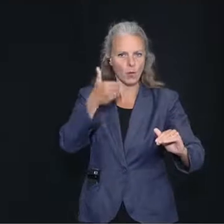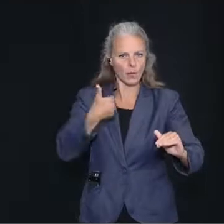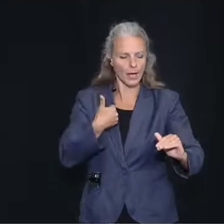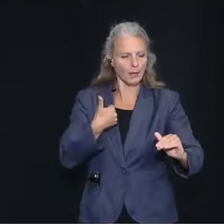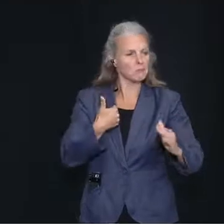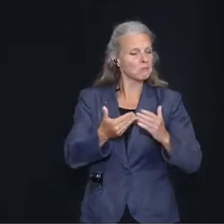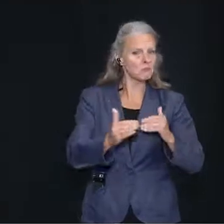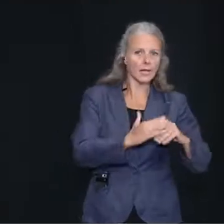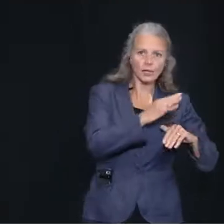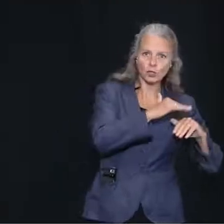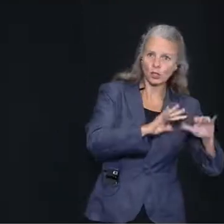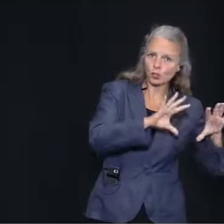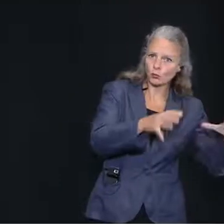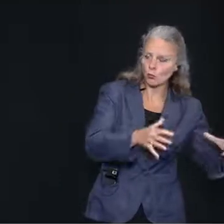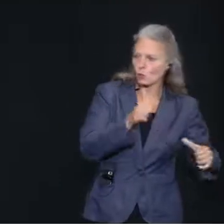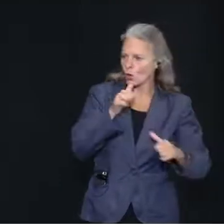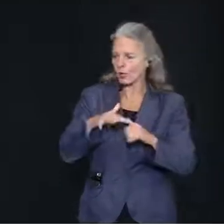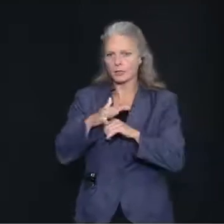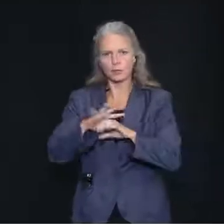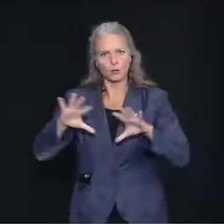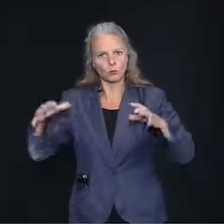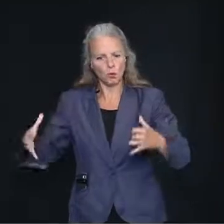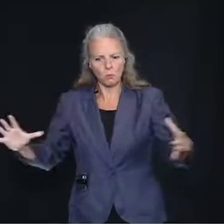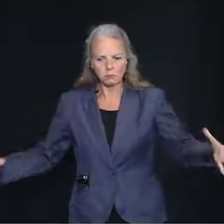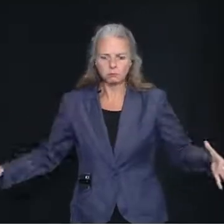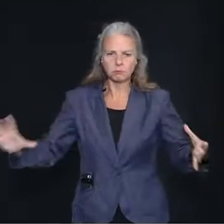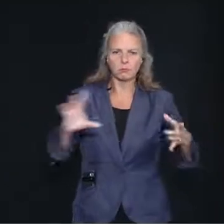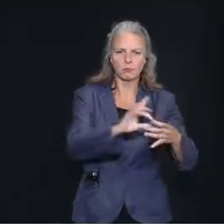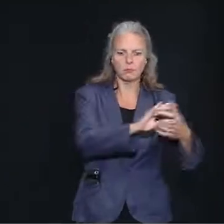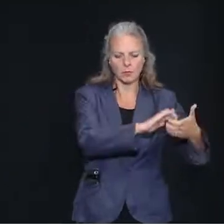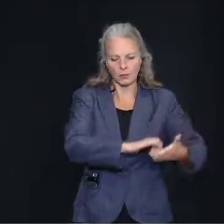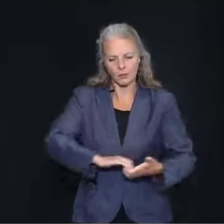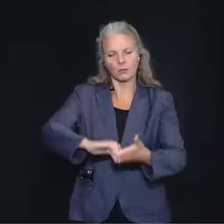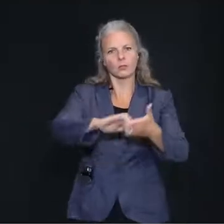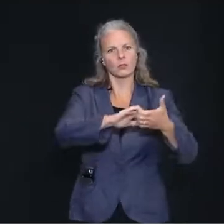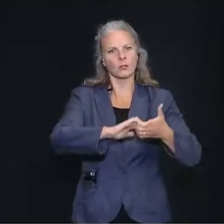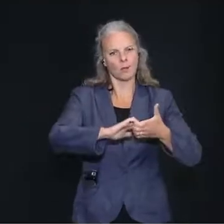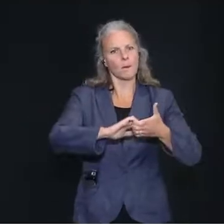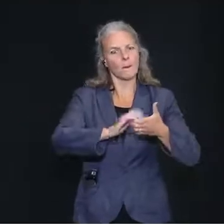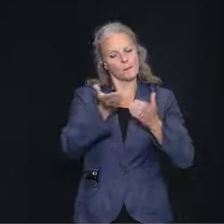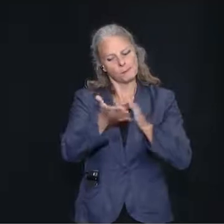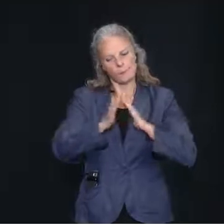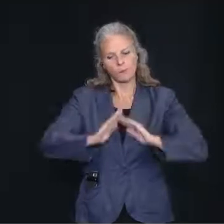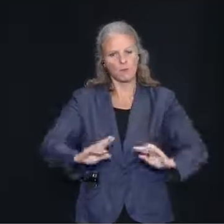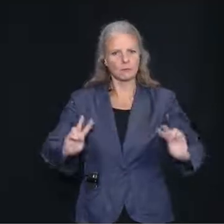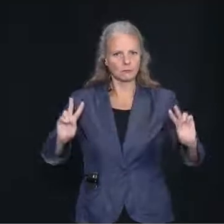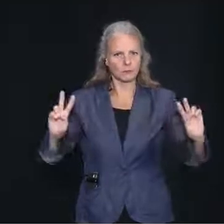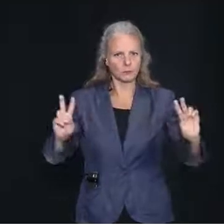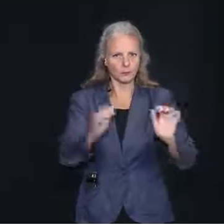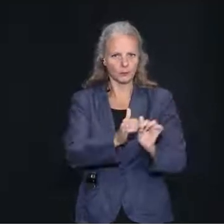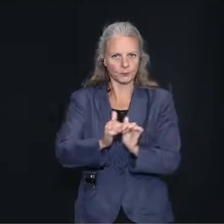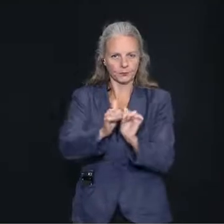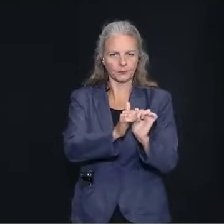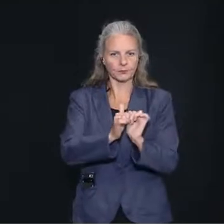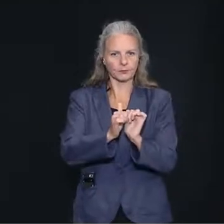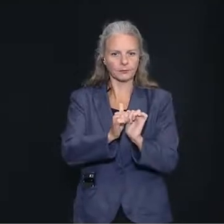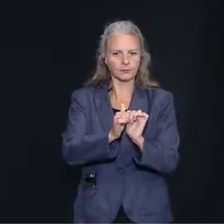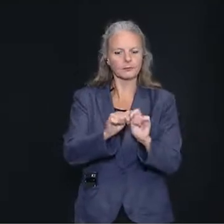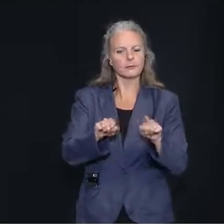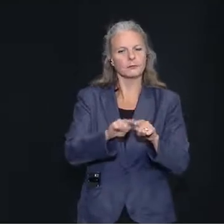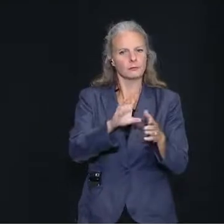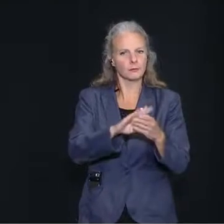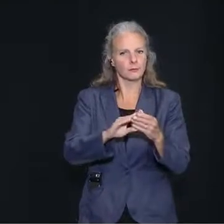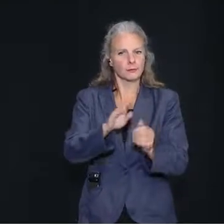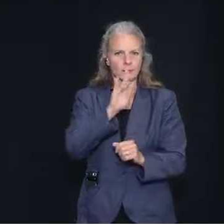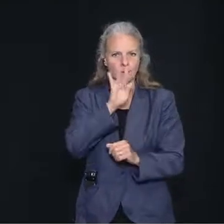and non-indigenous alike, who desire to live together in harmony as brothers and sisters. Venu au Canada en